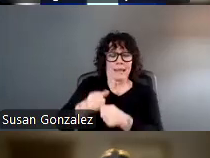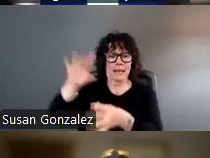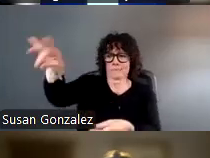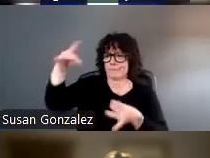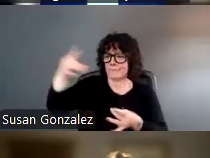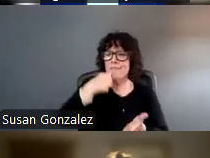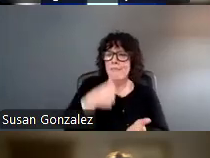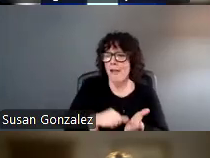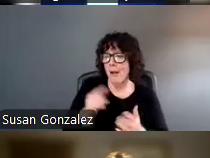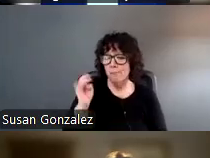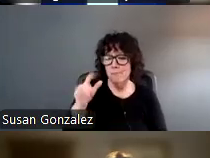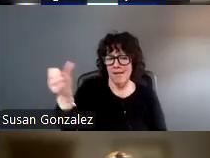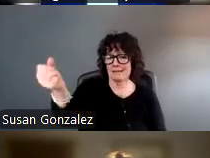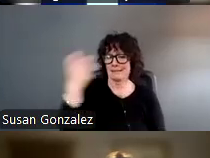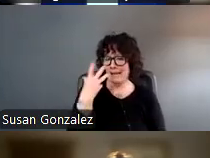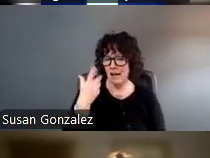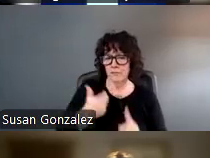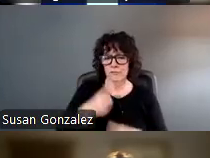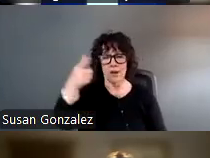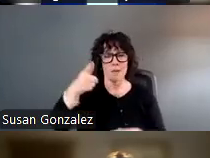been recorded.